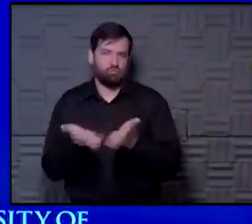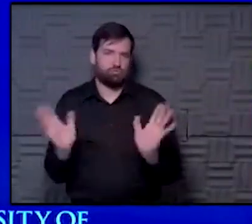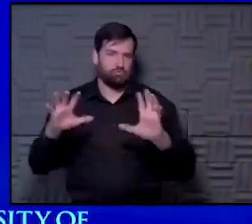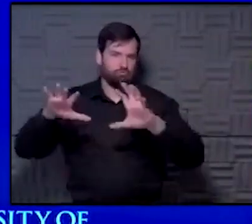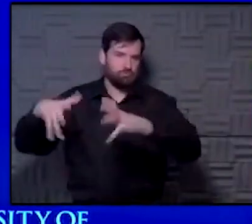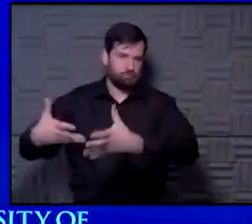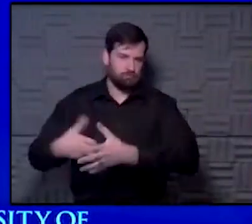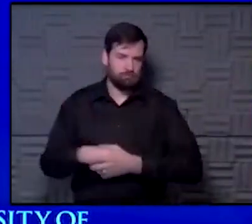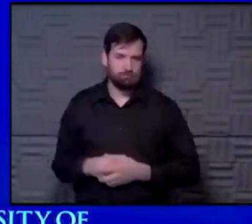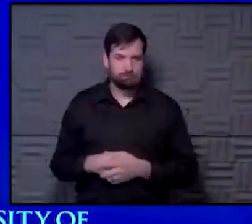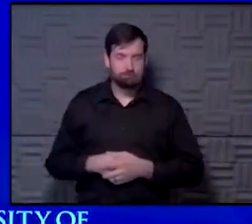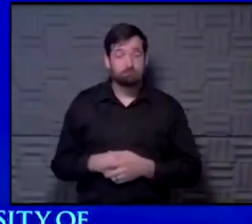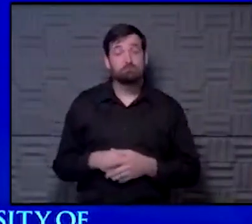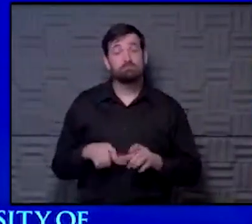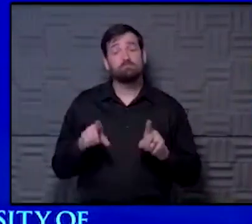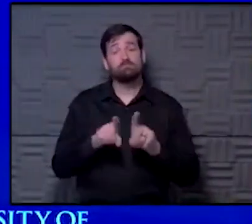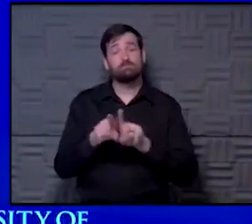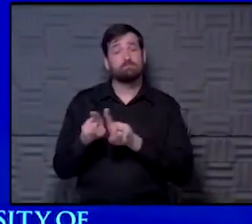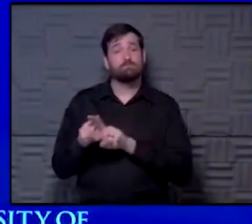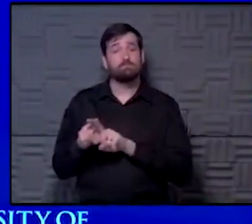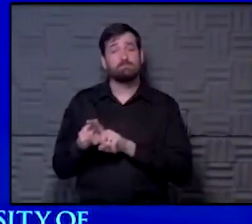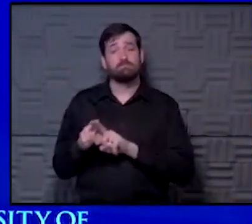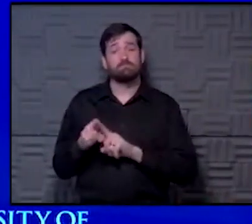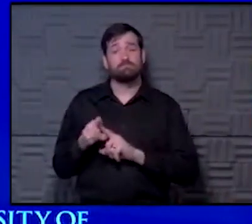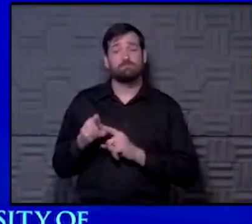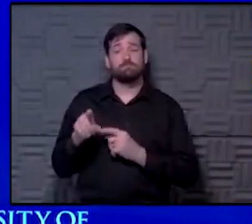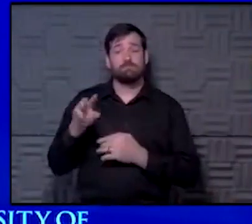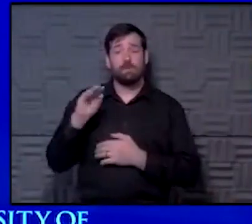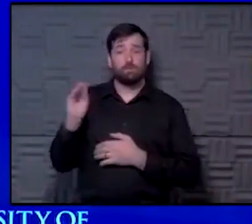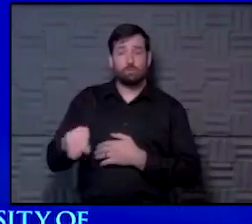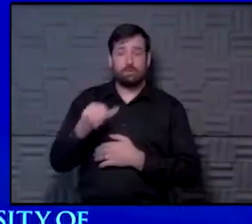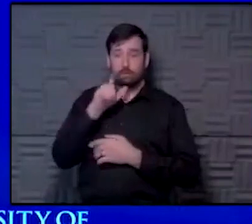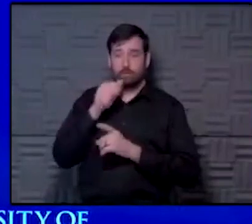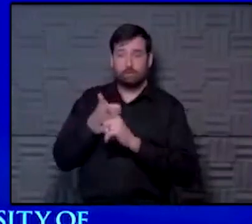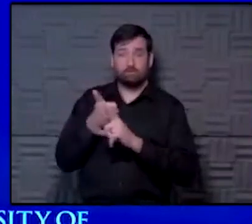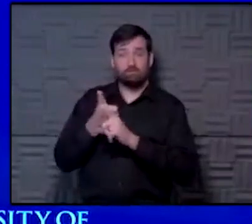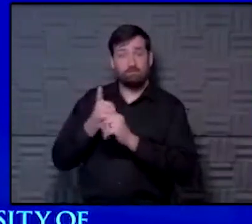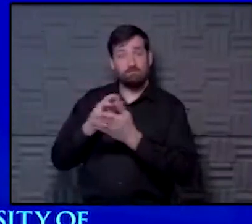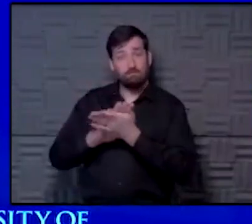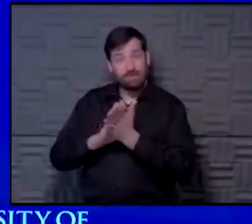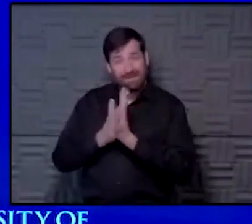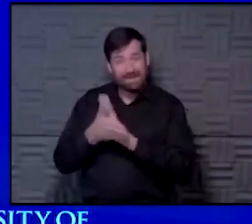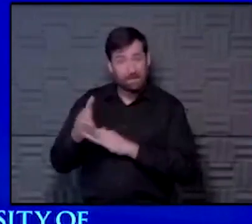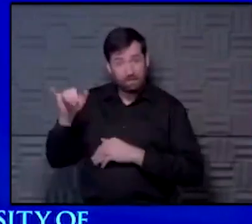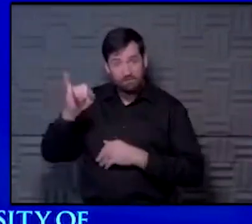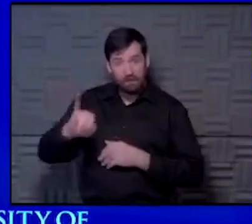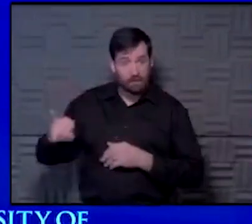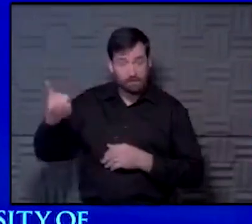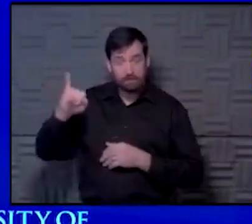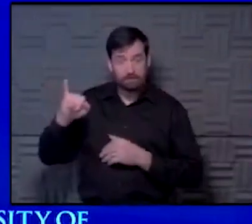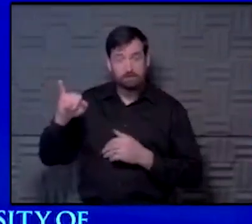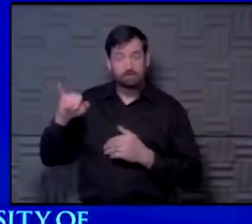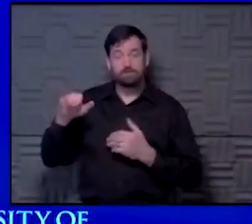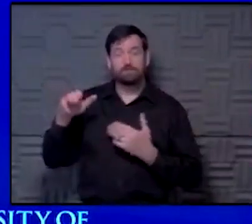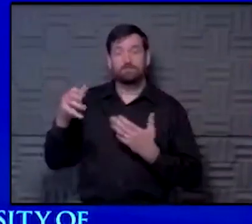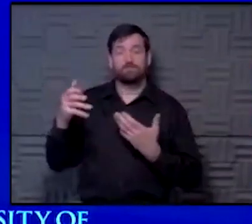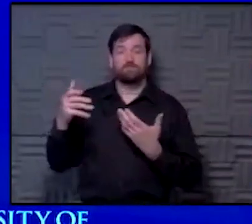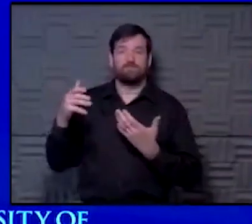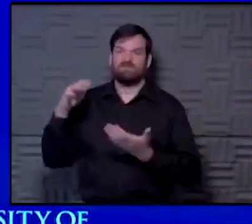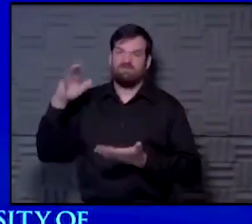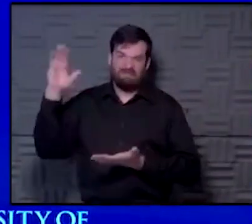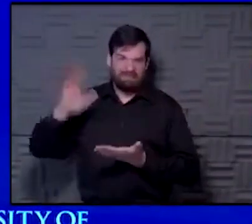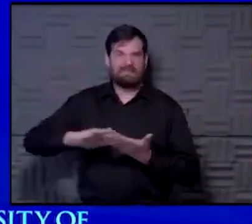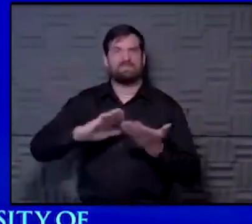population. And the percentage of those that actually became infected of those vaccinated was far, far lower